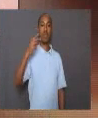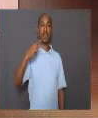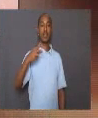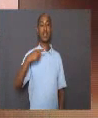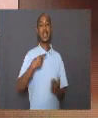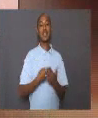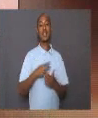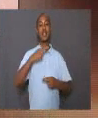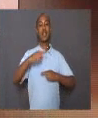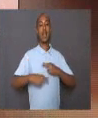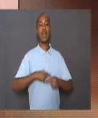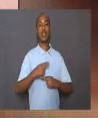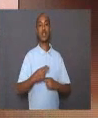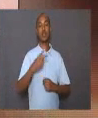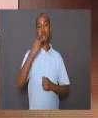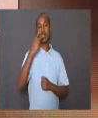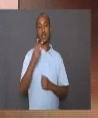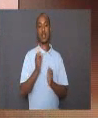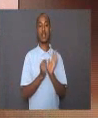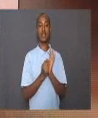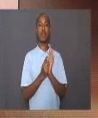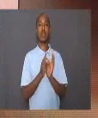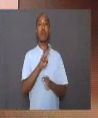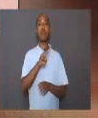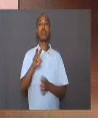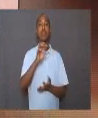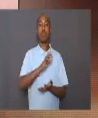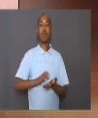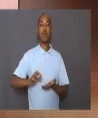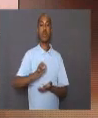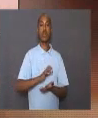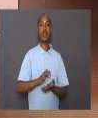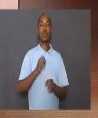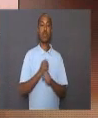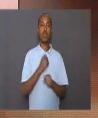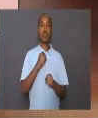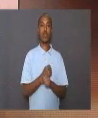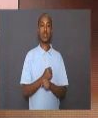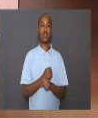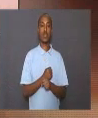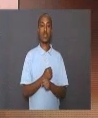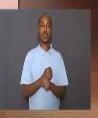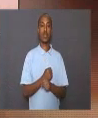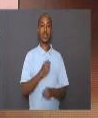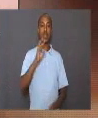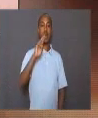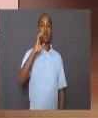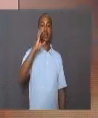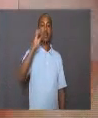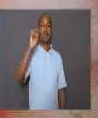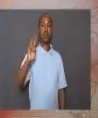These reactions present examples of both compounds producing carboxylic acids.